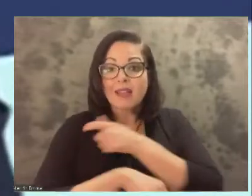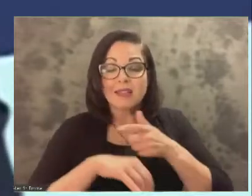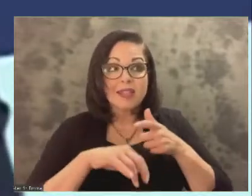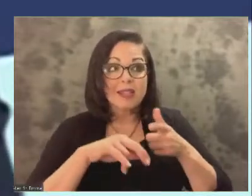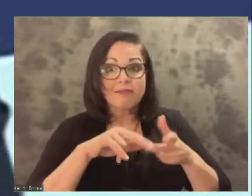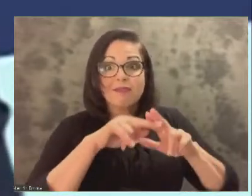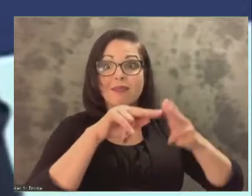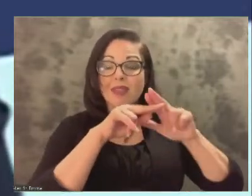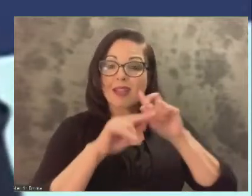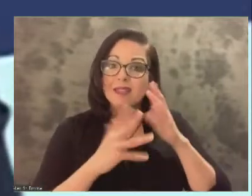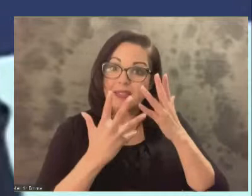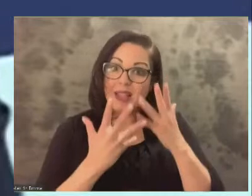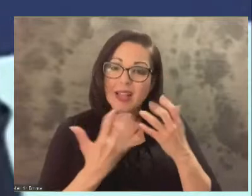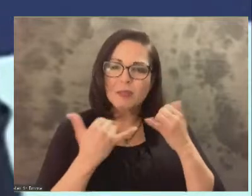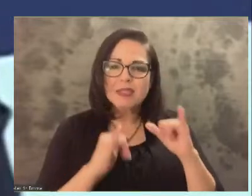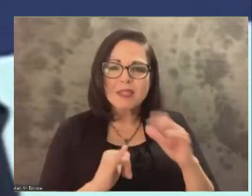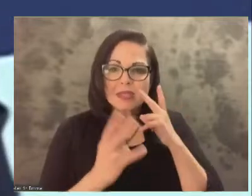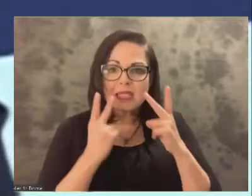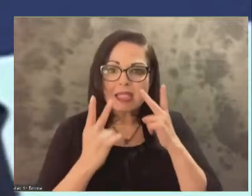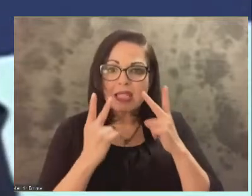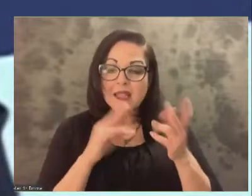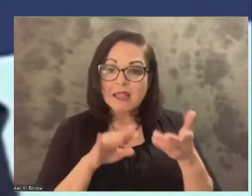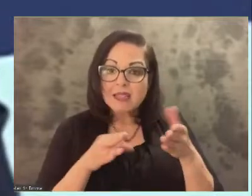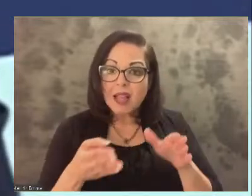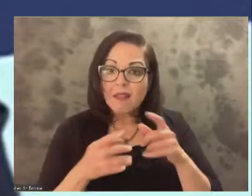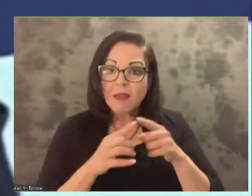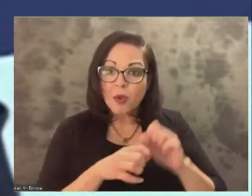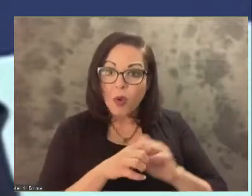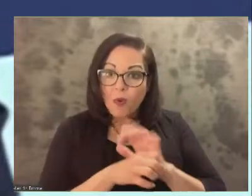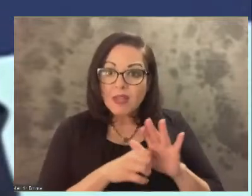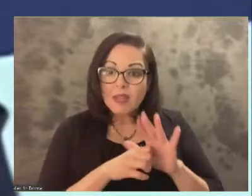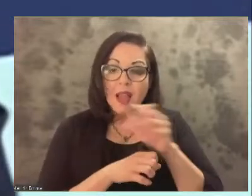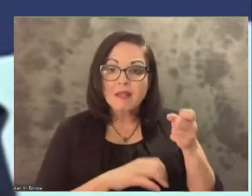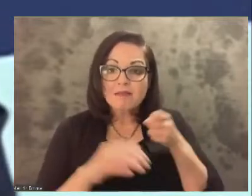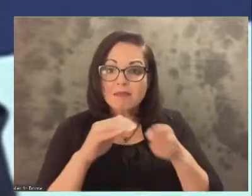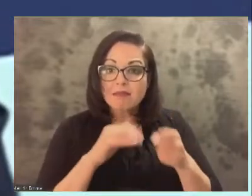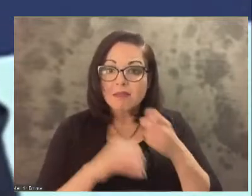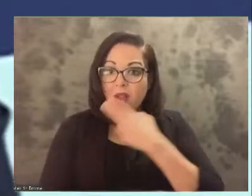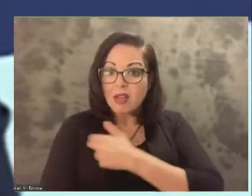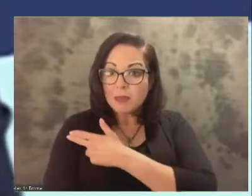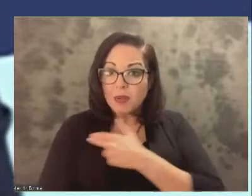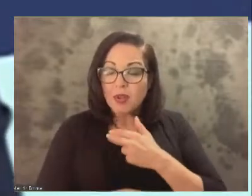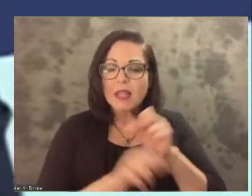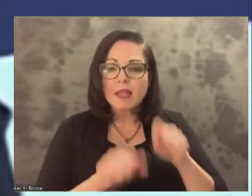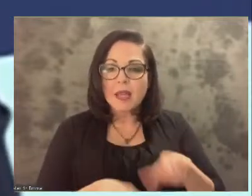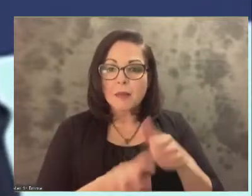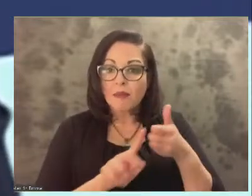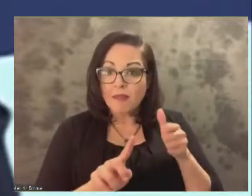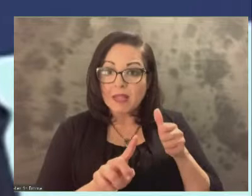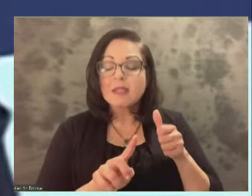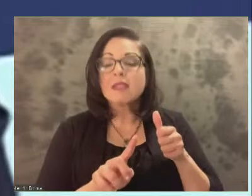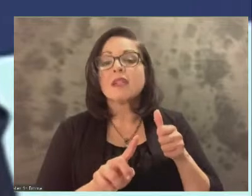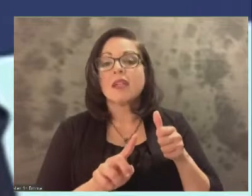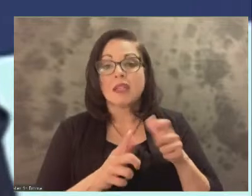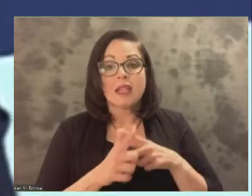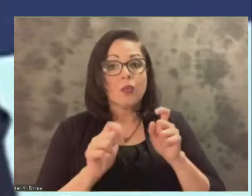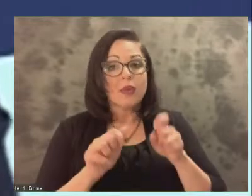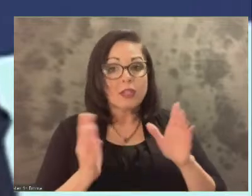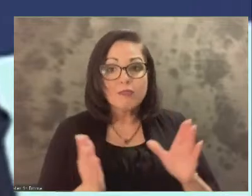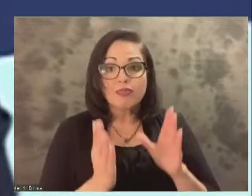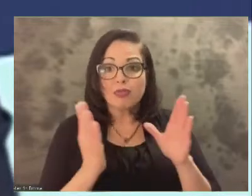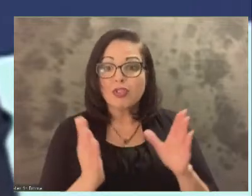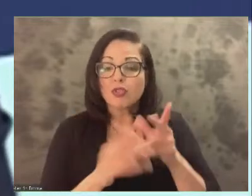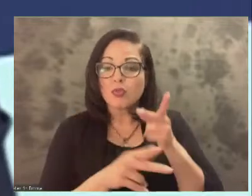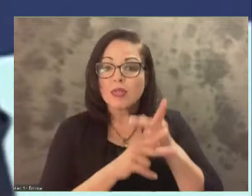sadly, hospitalizations and deaths from COVID-19 that are preventable. And we need to push to keep our children safe,